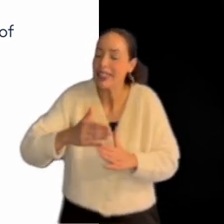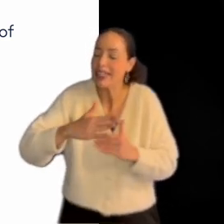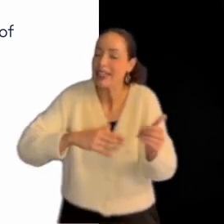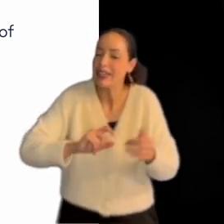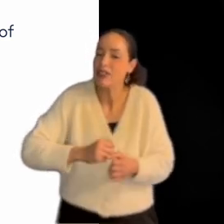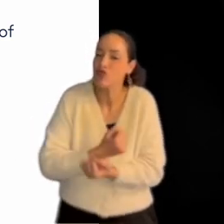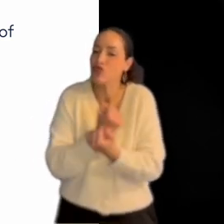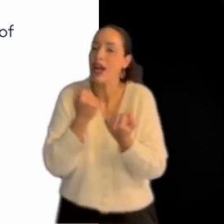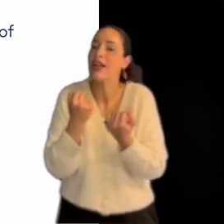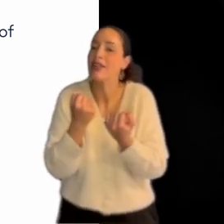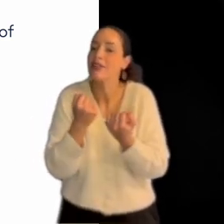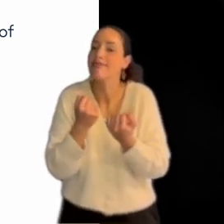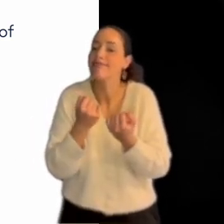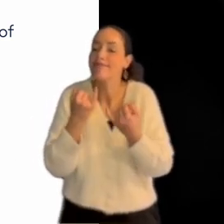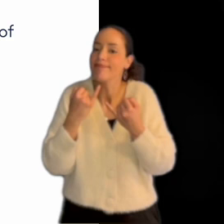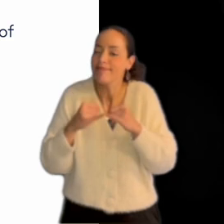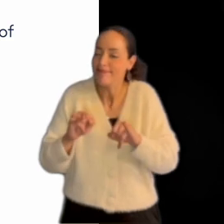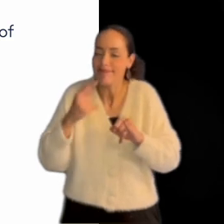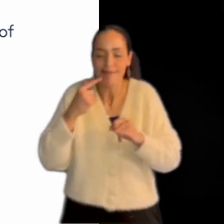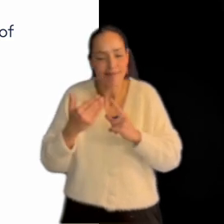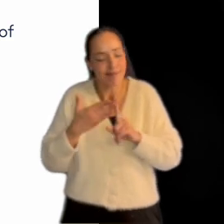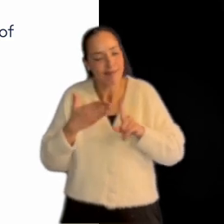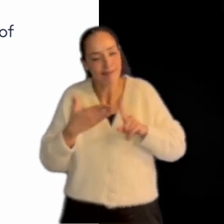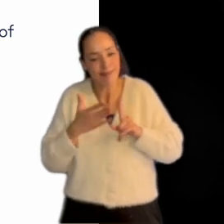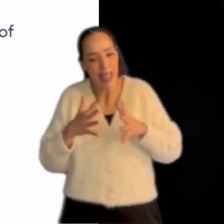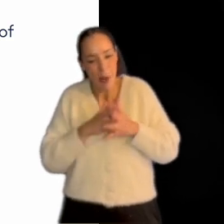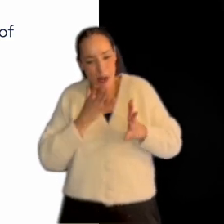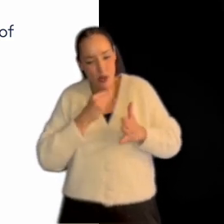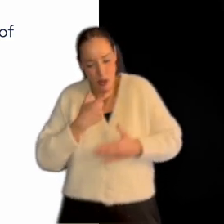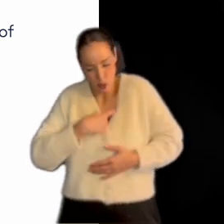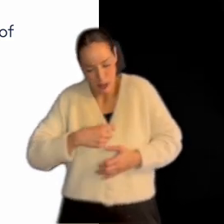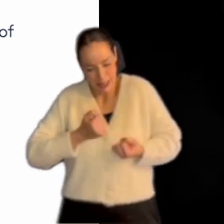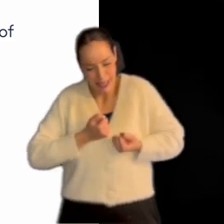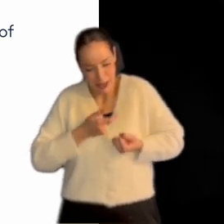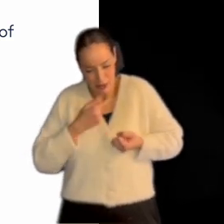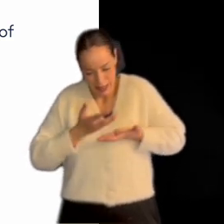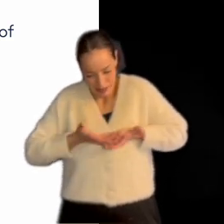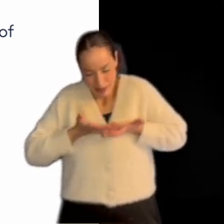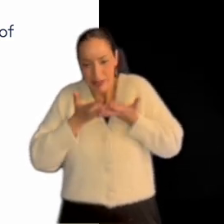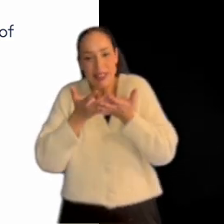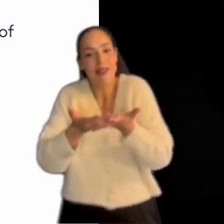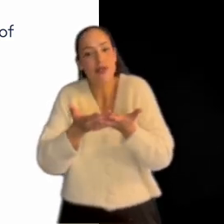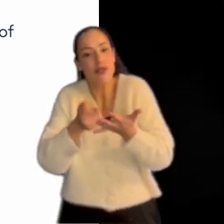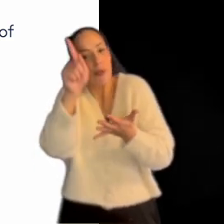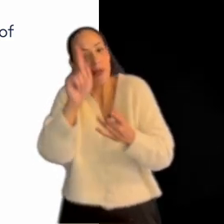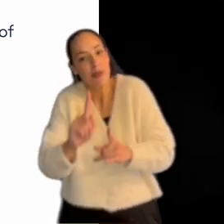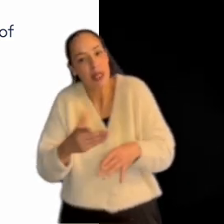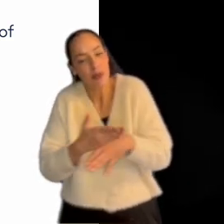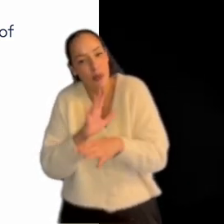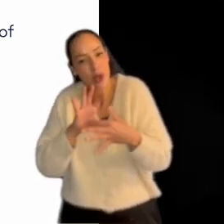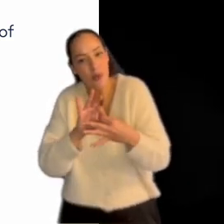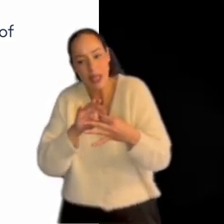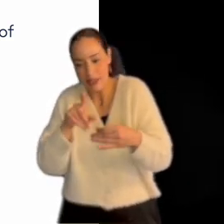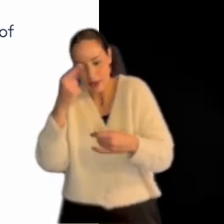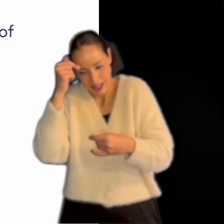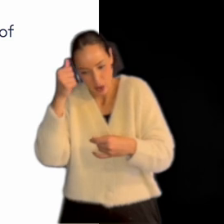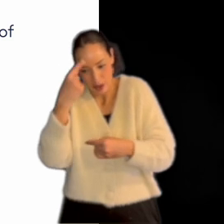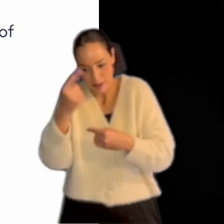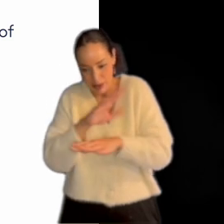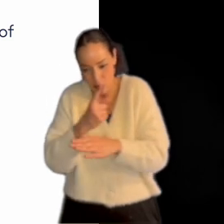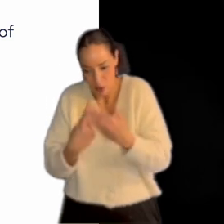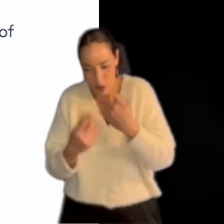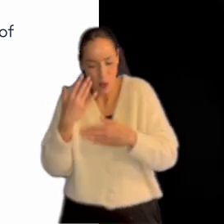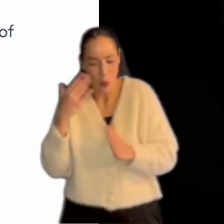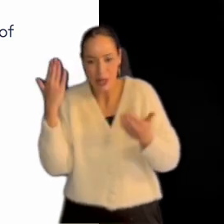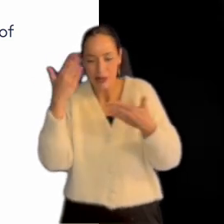work with, so that they might know that they're not alone in their darkness. In the toolkit, I share a template for trauma-informed reflective practice